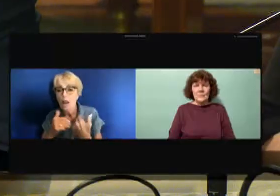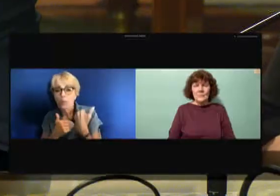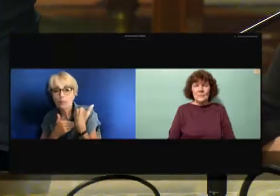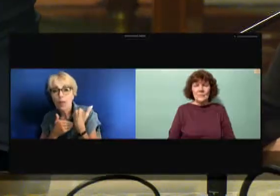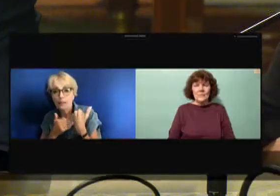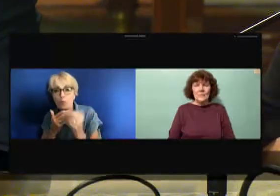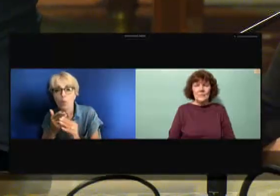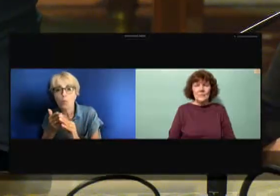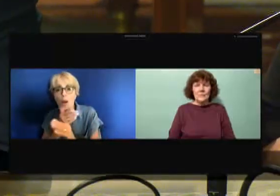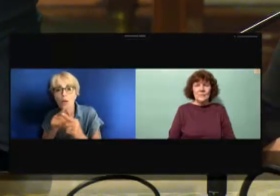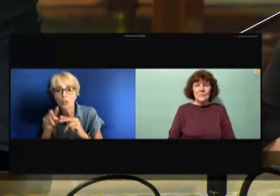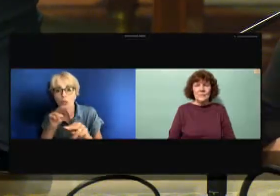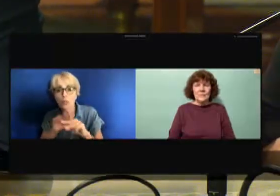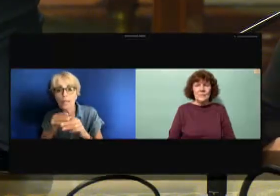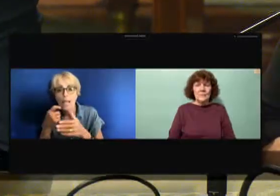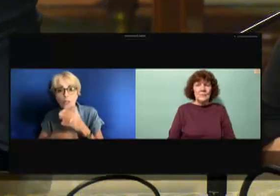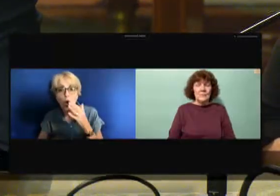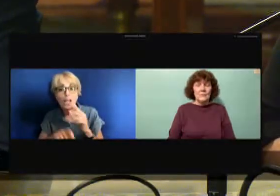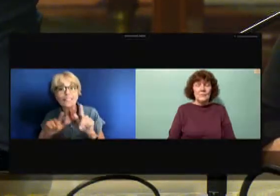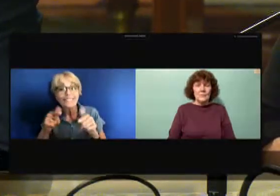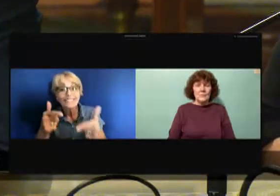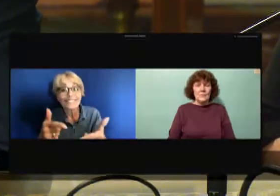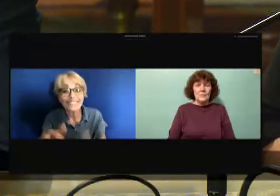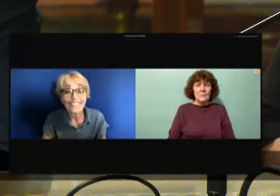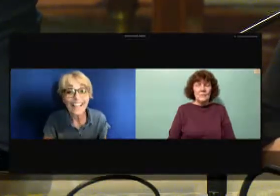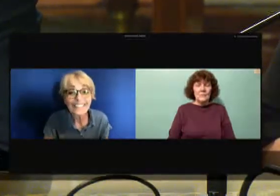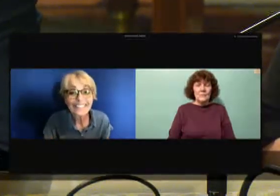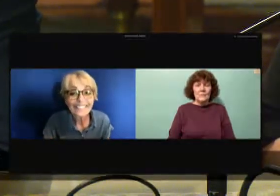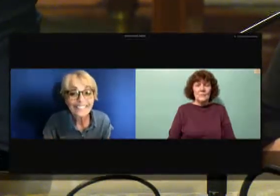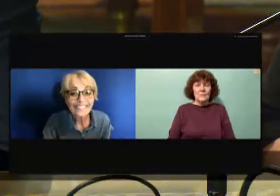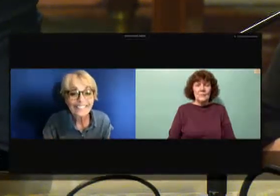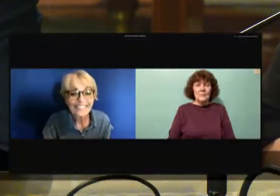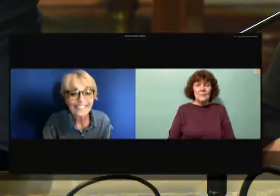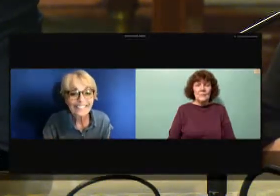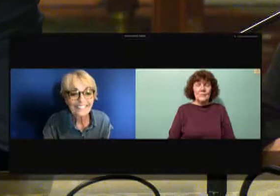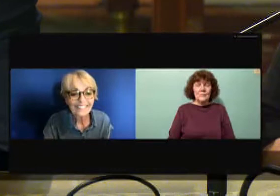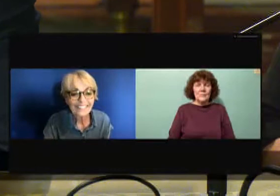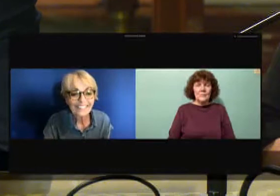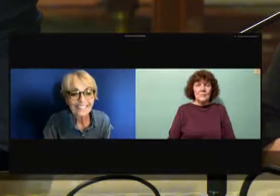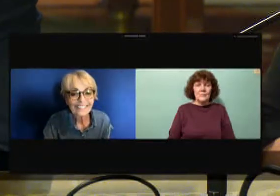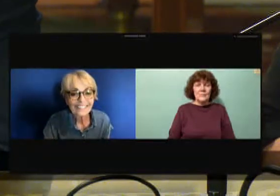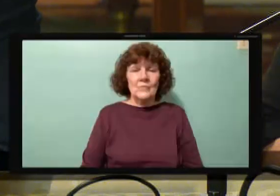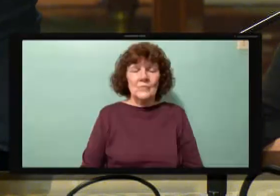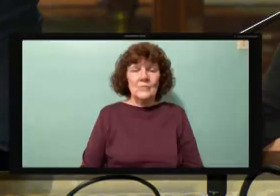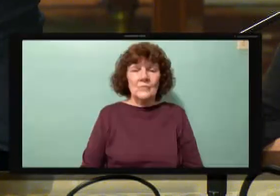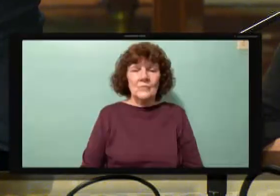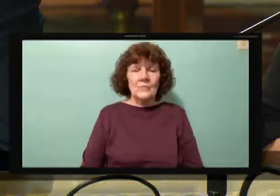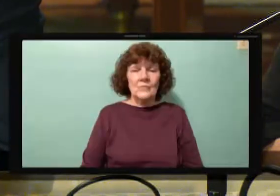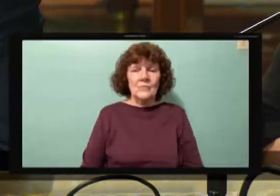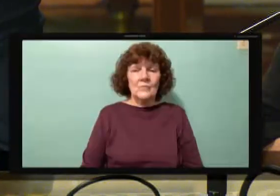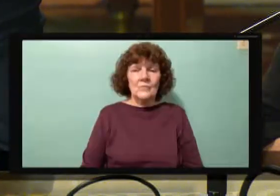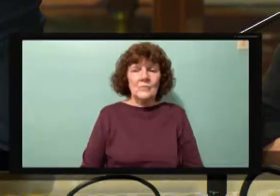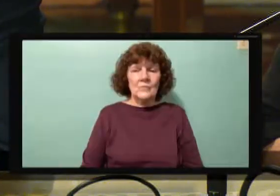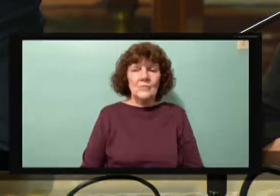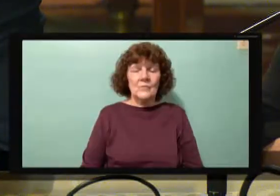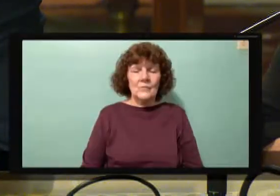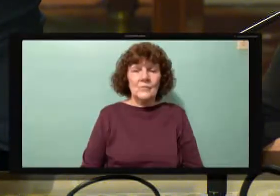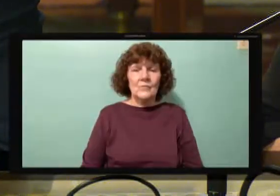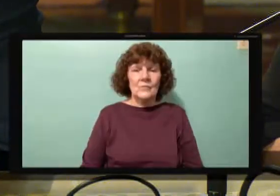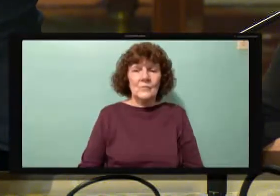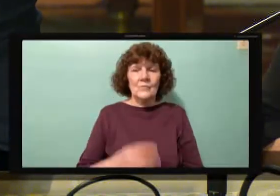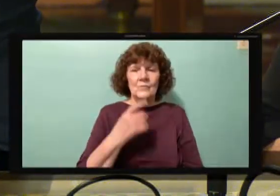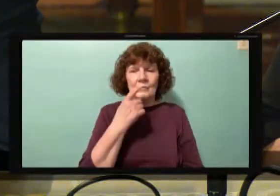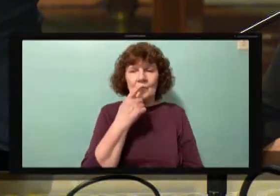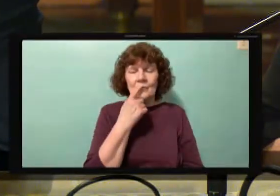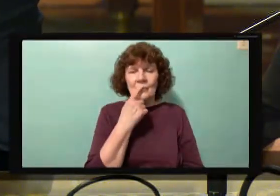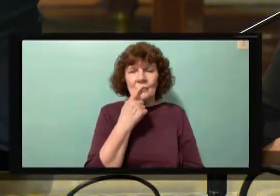at cost, and disqualify responses that do not fully answer the question, right, or are